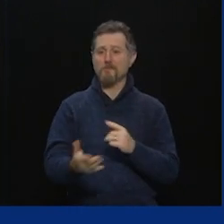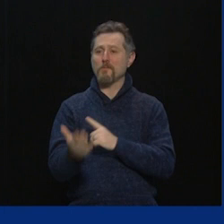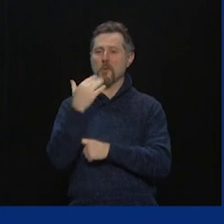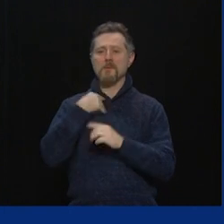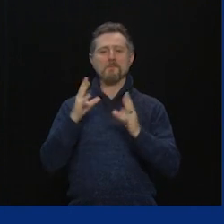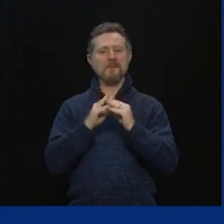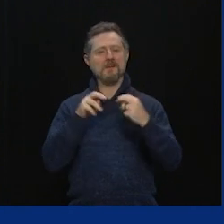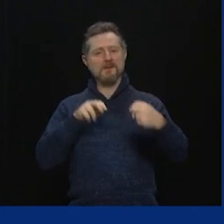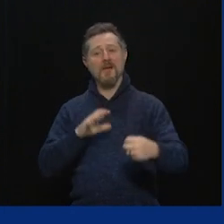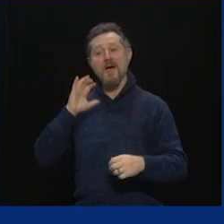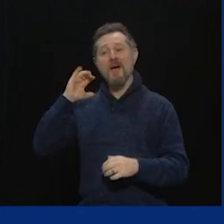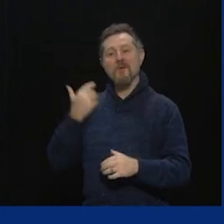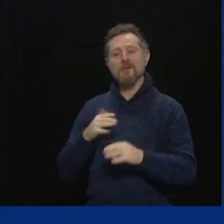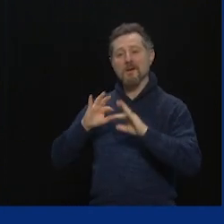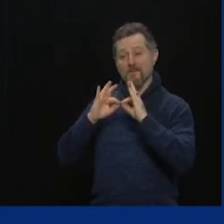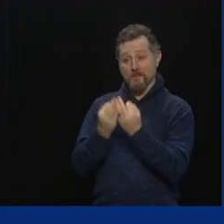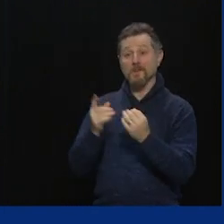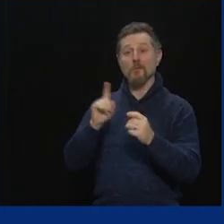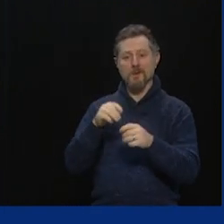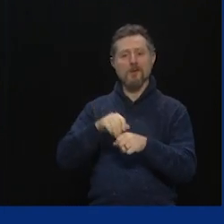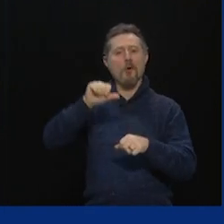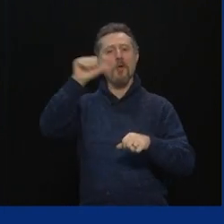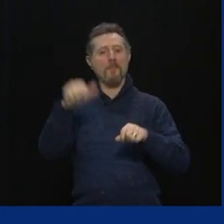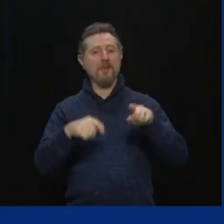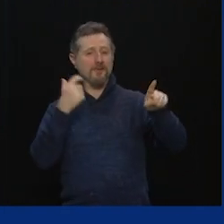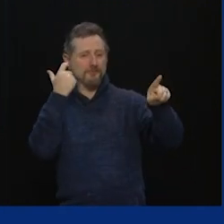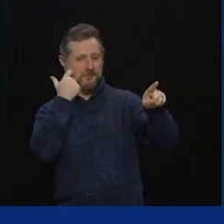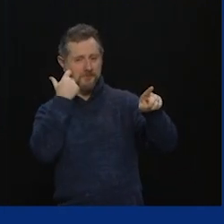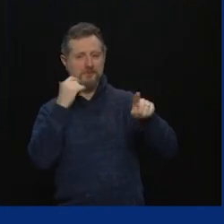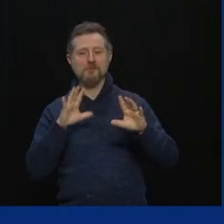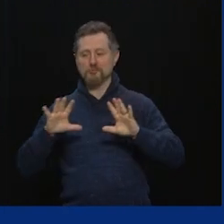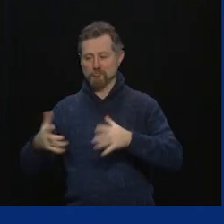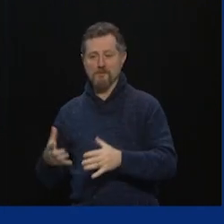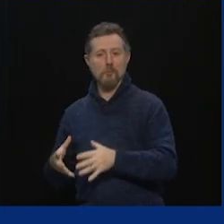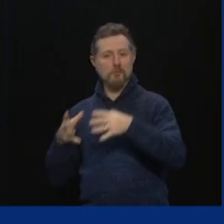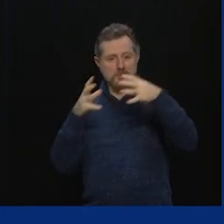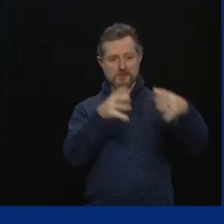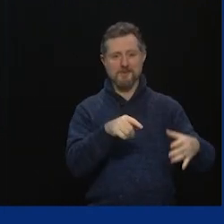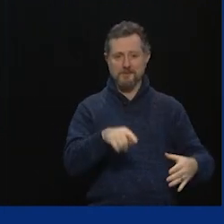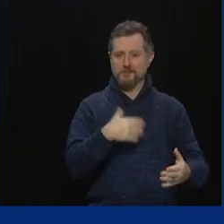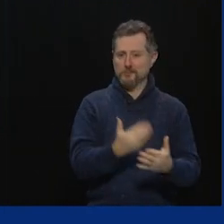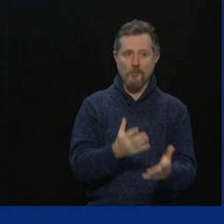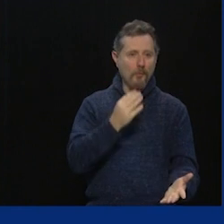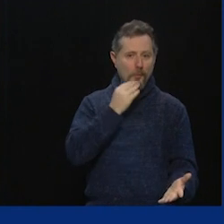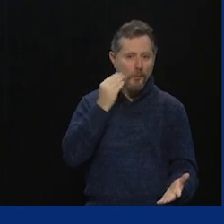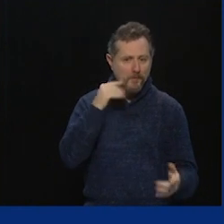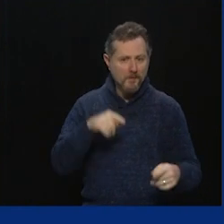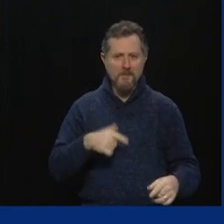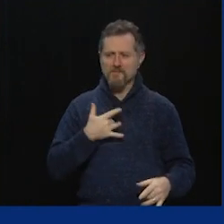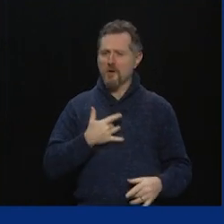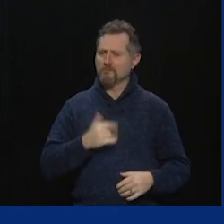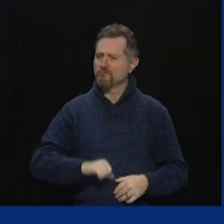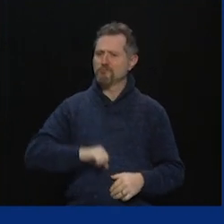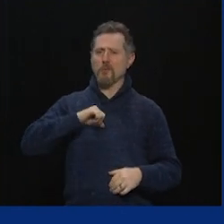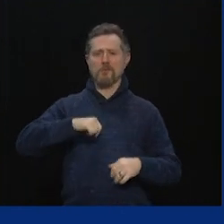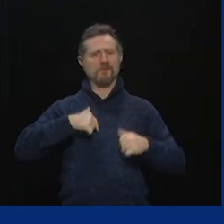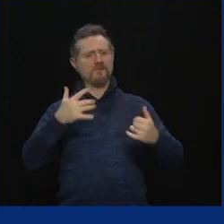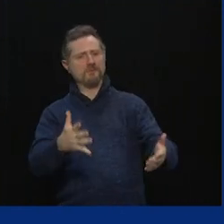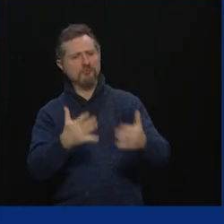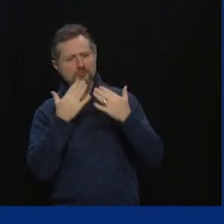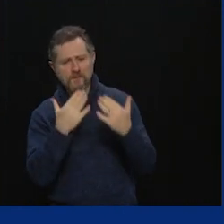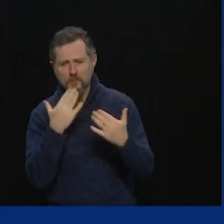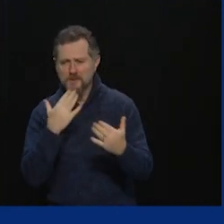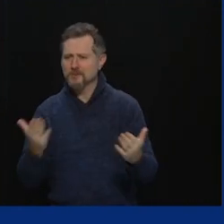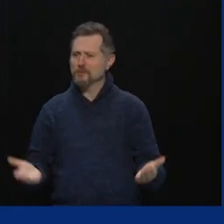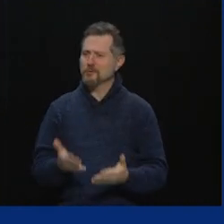family in Albany who recently settled here, and they told me how proud and grateful they are to be in New York. In fact,